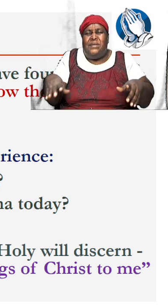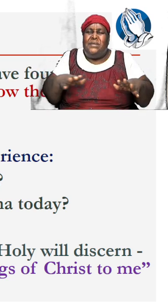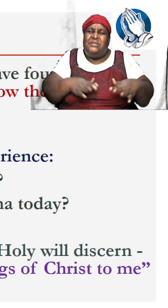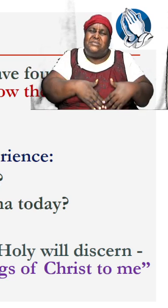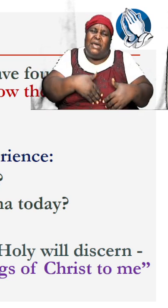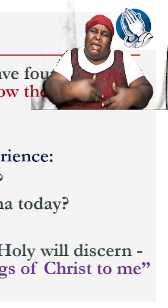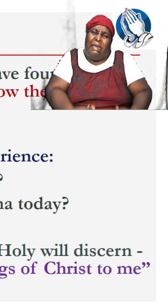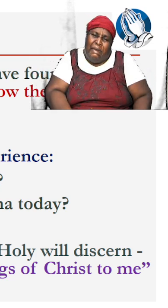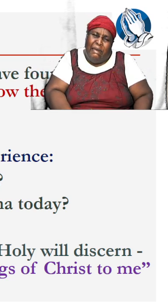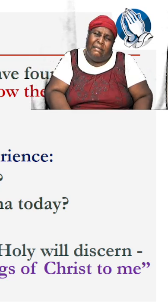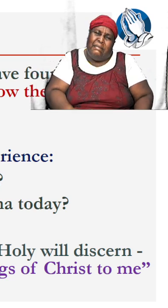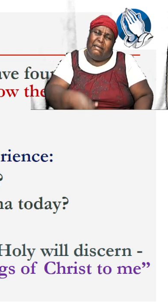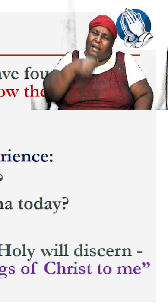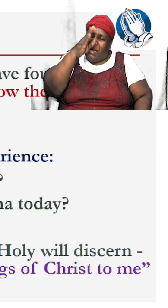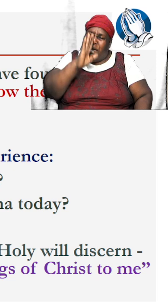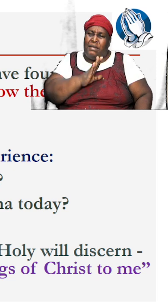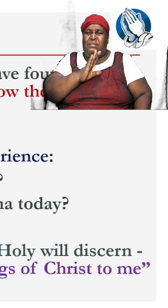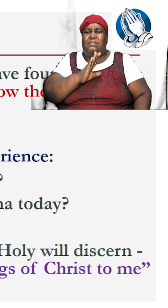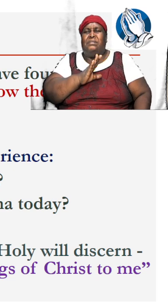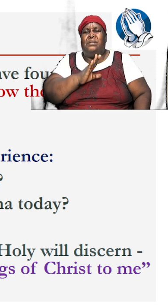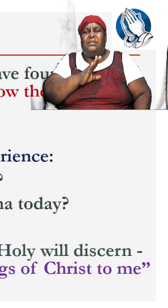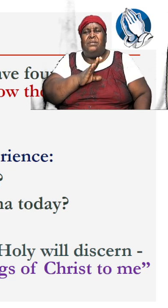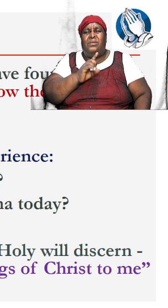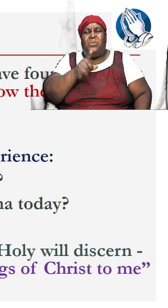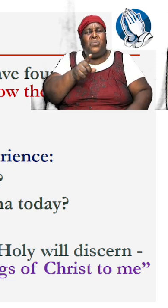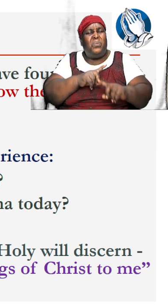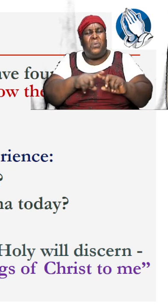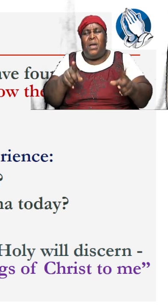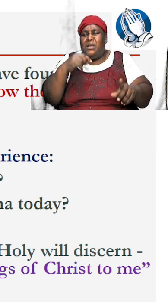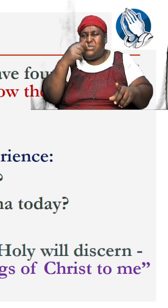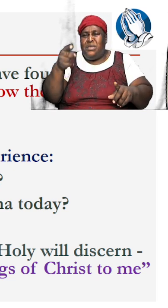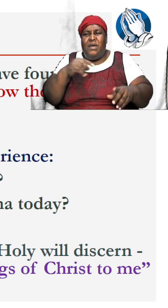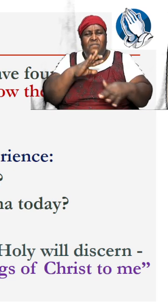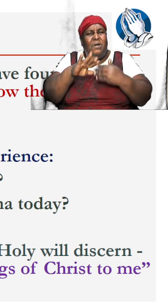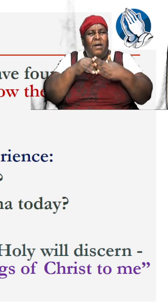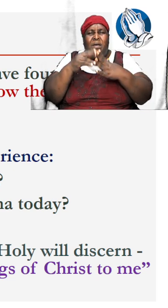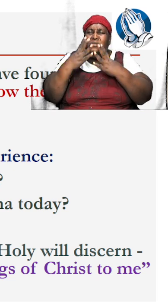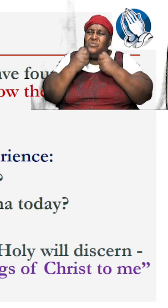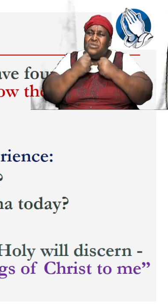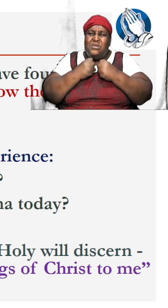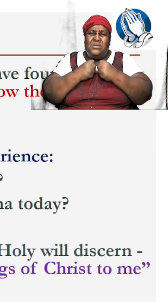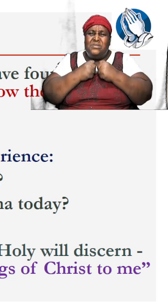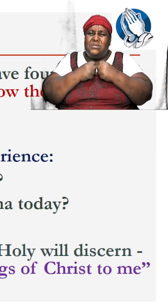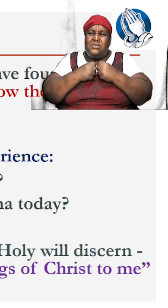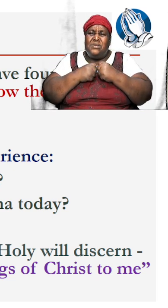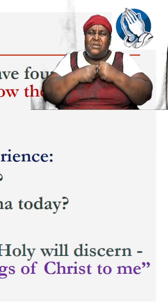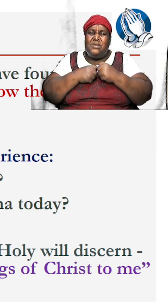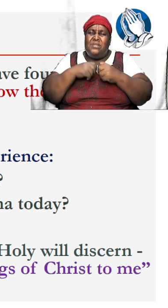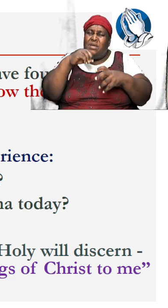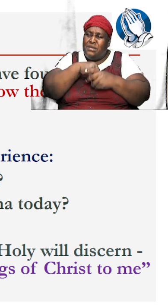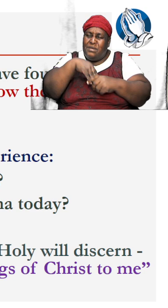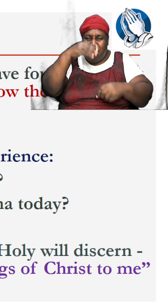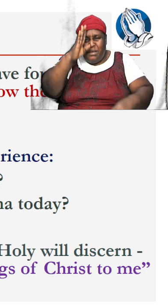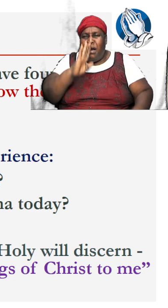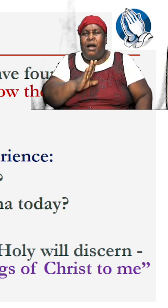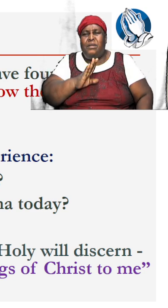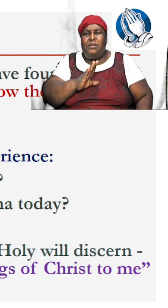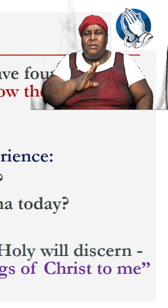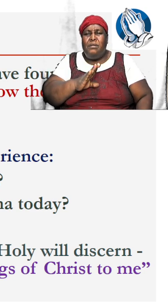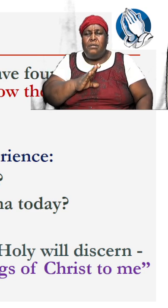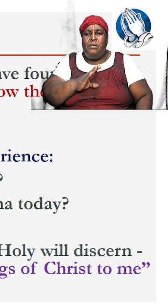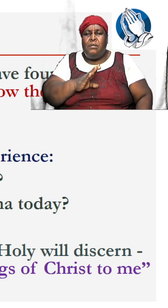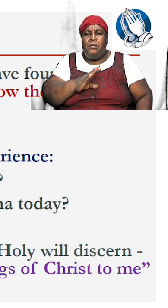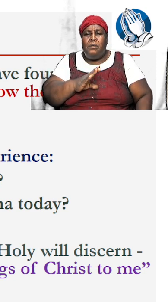You can't say you have upheld all the treasures that exist in the Almighty God. Moses said, look